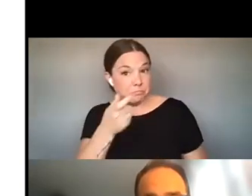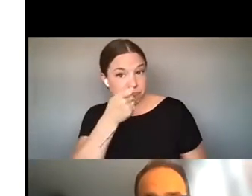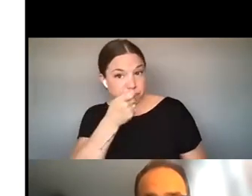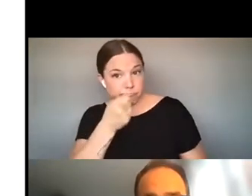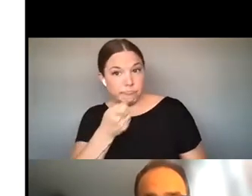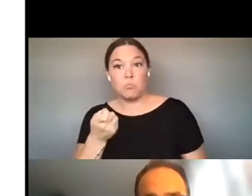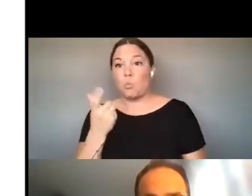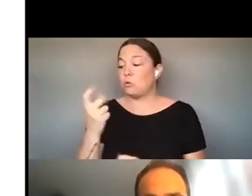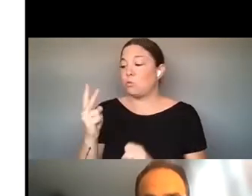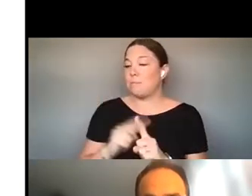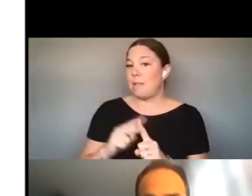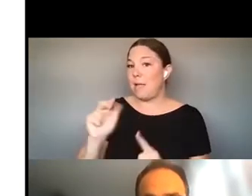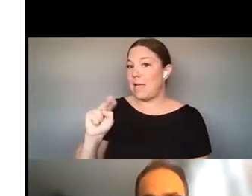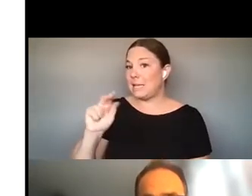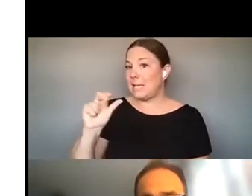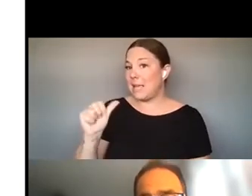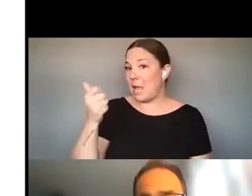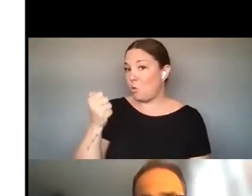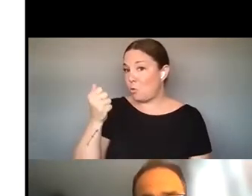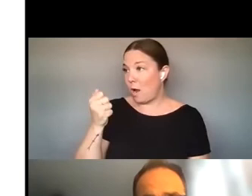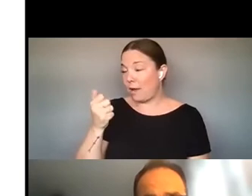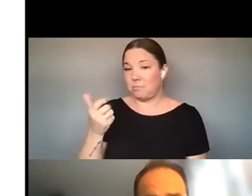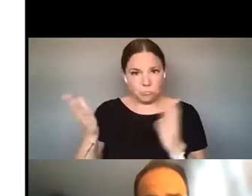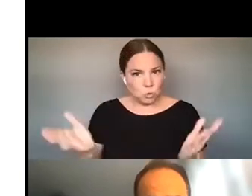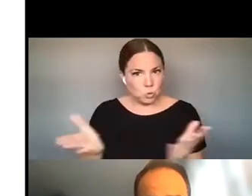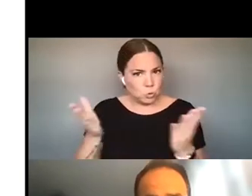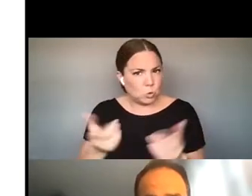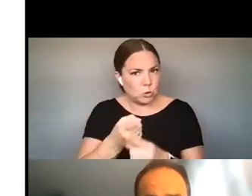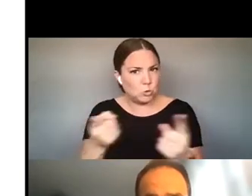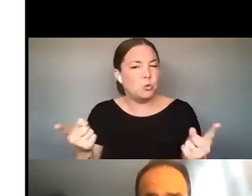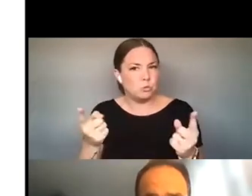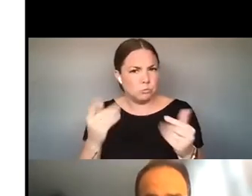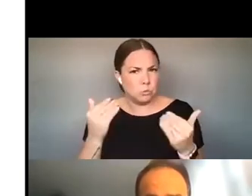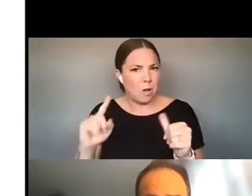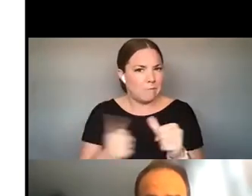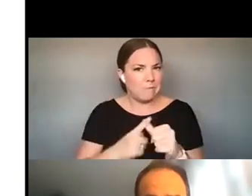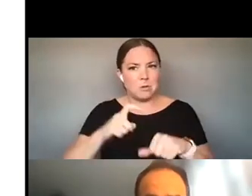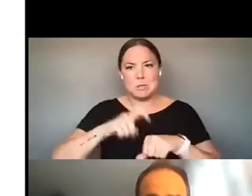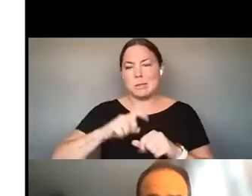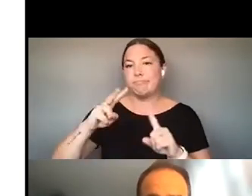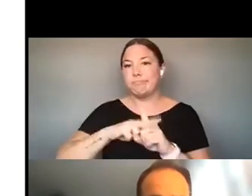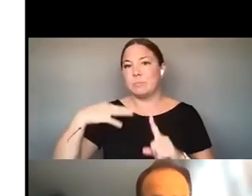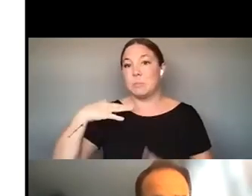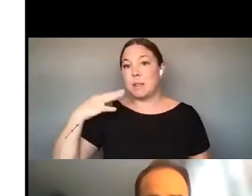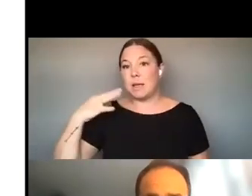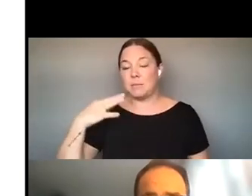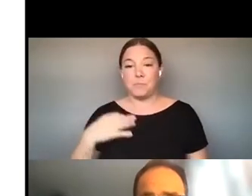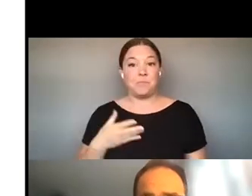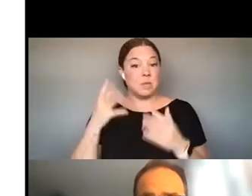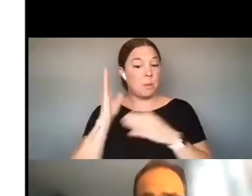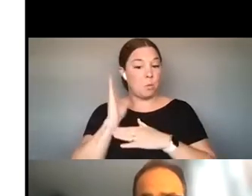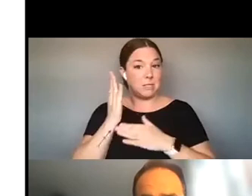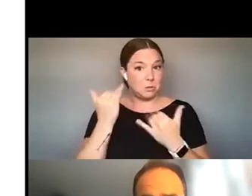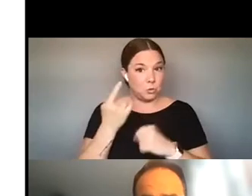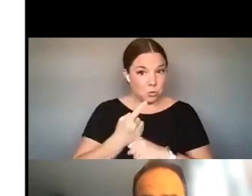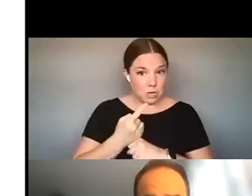grant for the first time. There will be lots of time for questions after the presentation, and I see we have